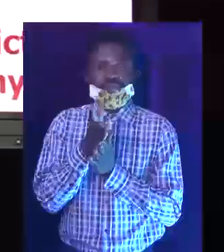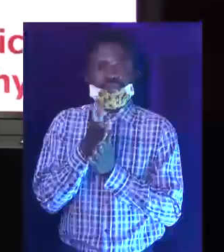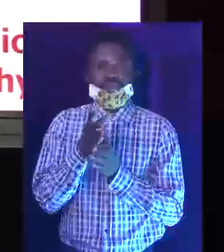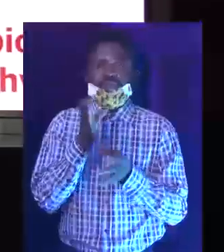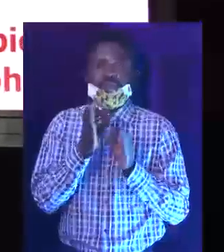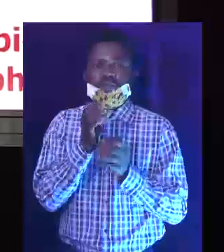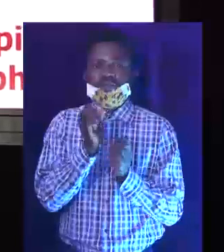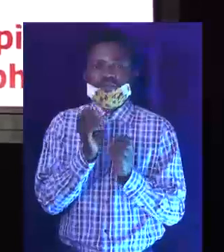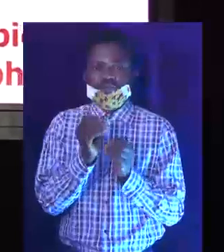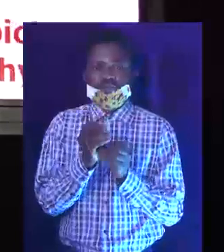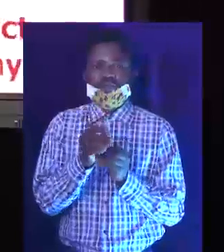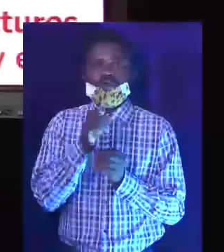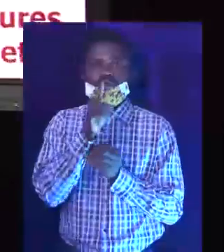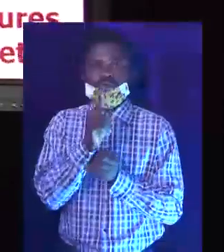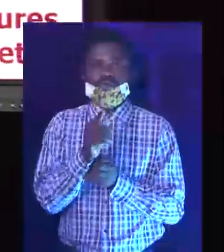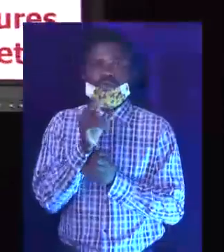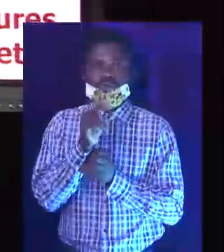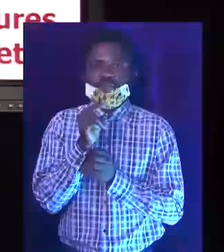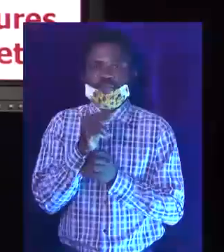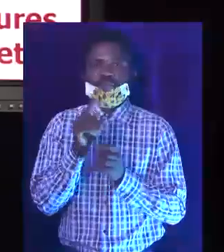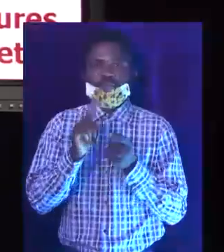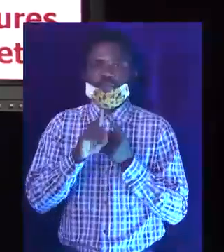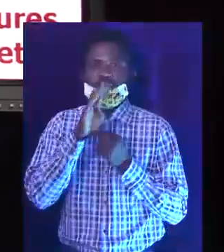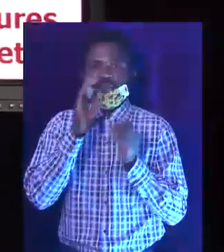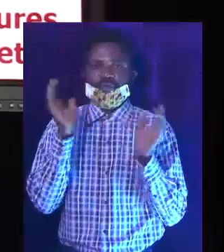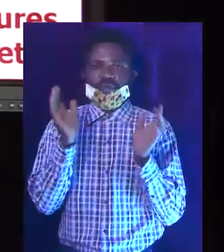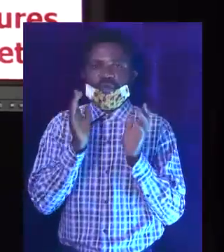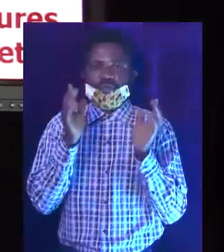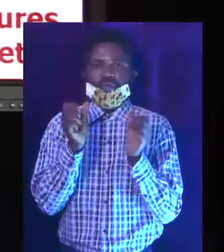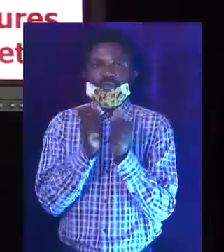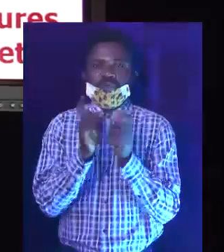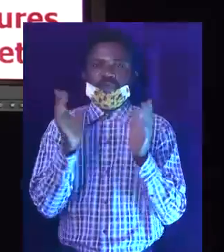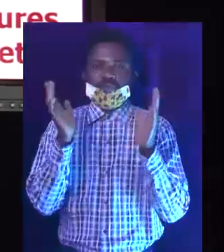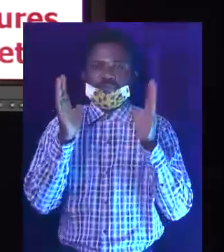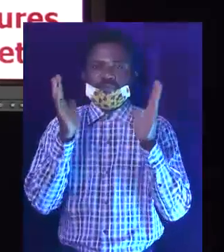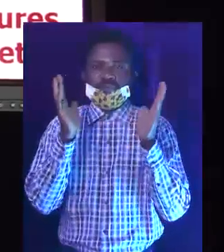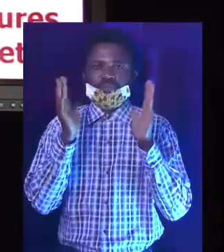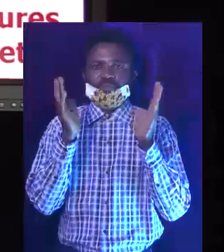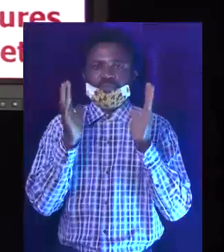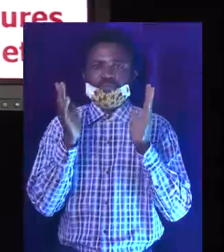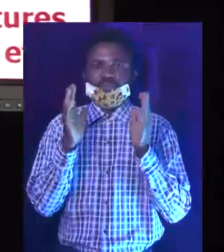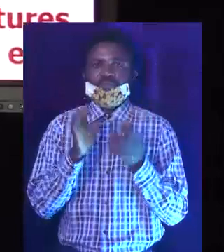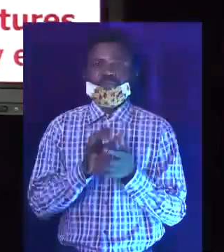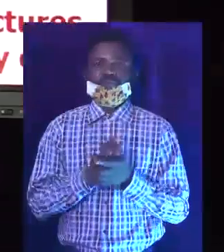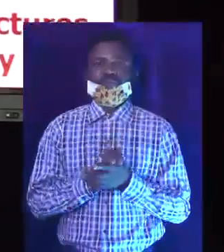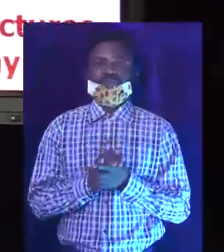correctly? If so, you deserve to be celebrated with a cheer.